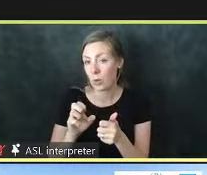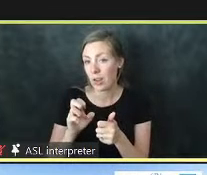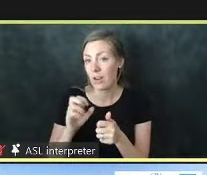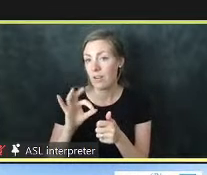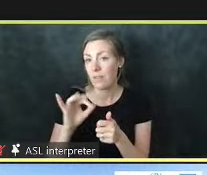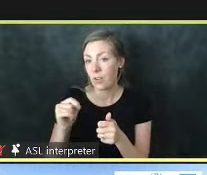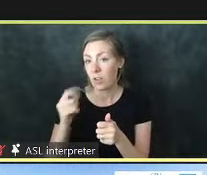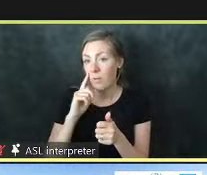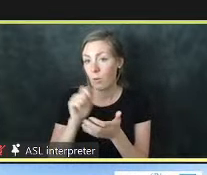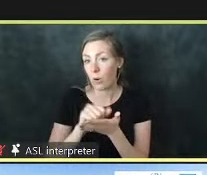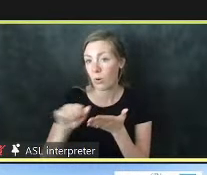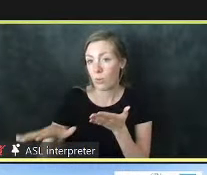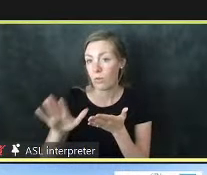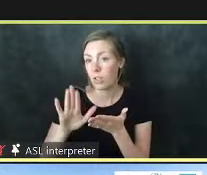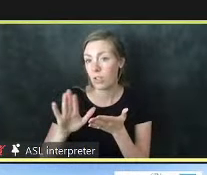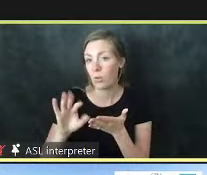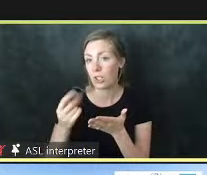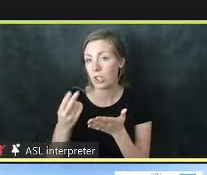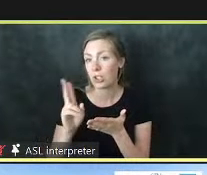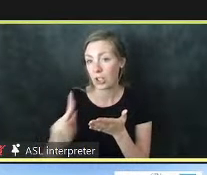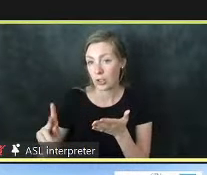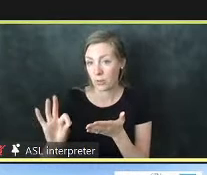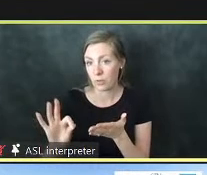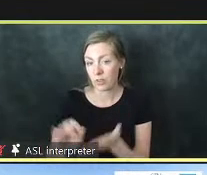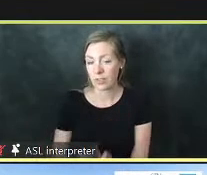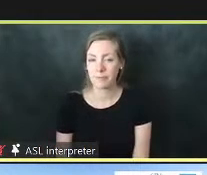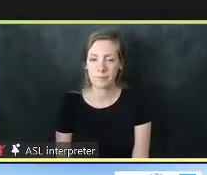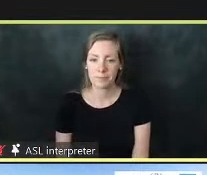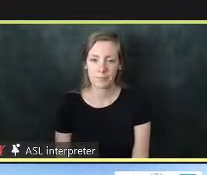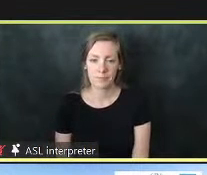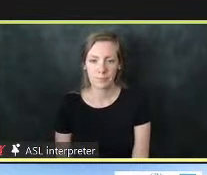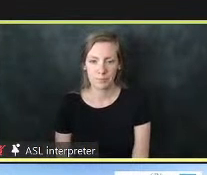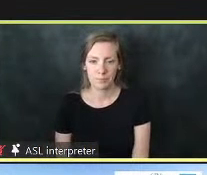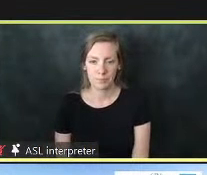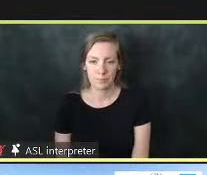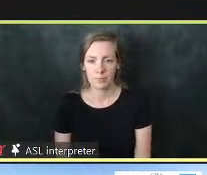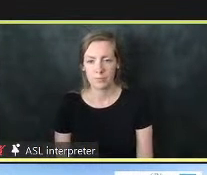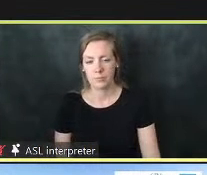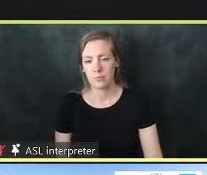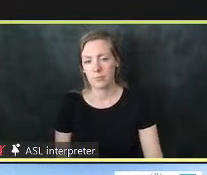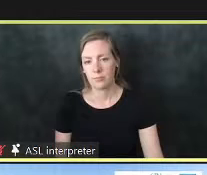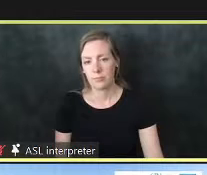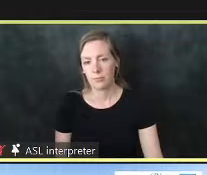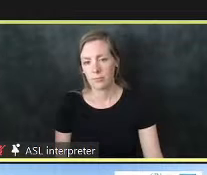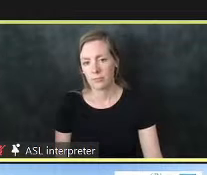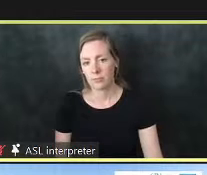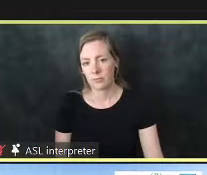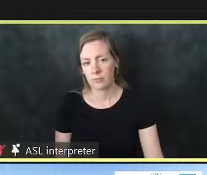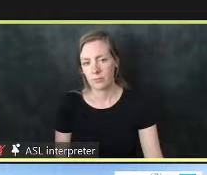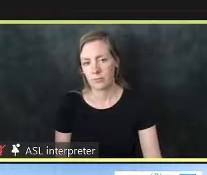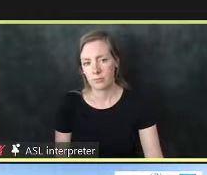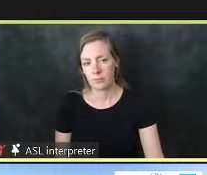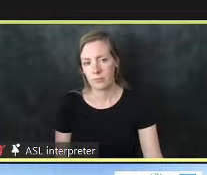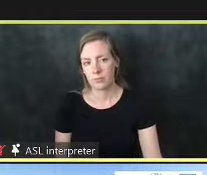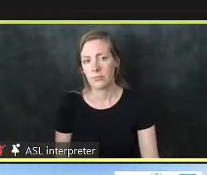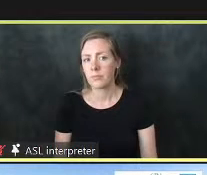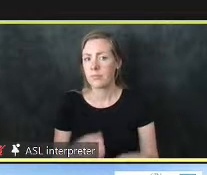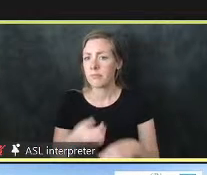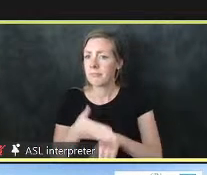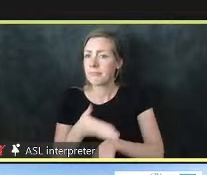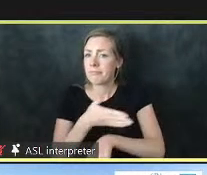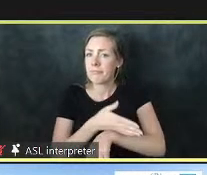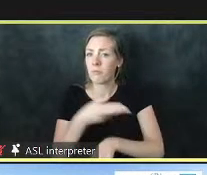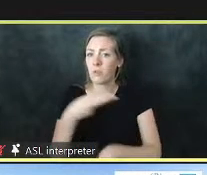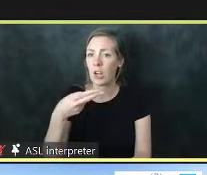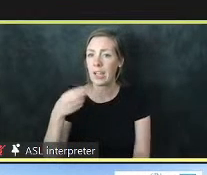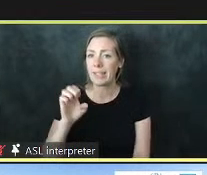your para y Next slide, hay please. incentivos para ayudarla a remover todo su zacate y Make reemplazarlo con improvements for high más